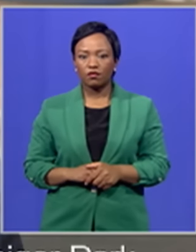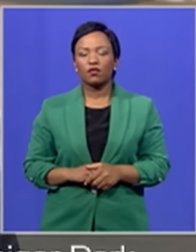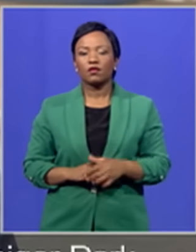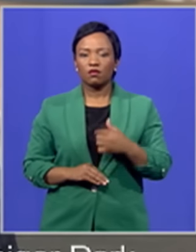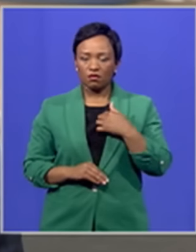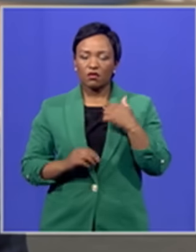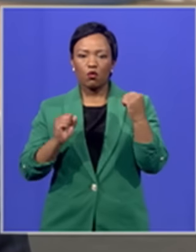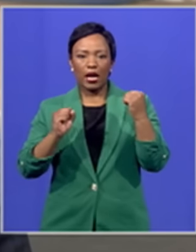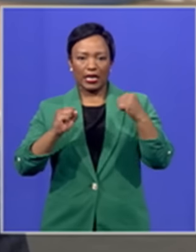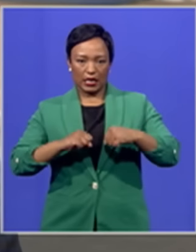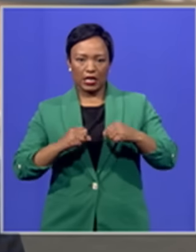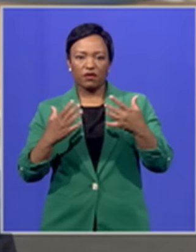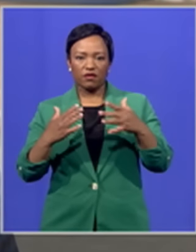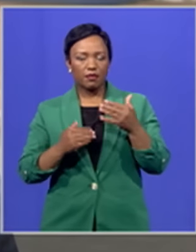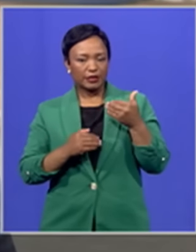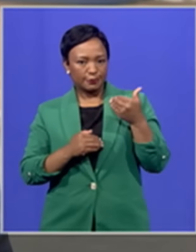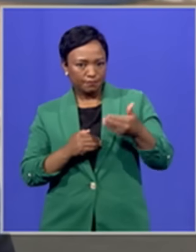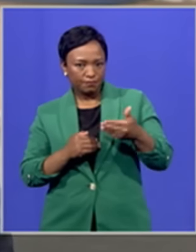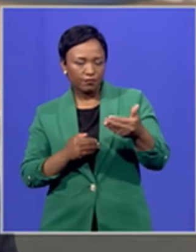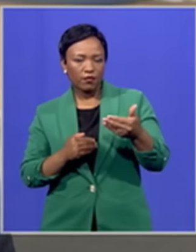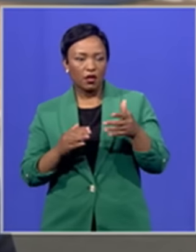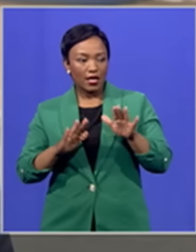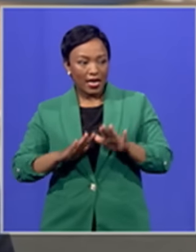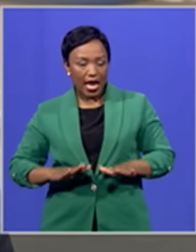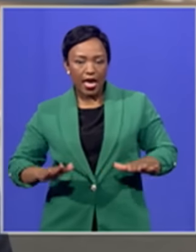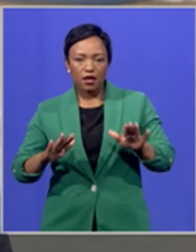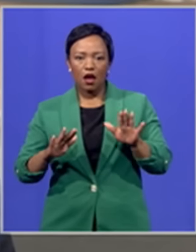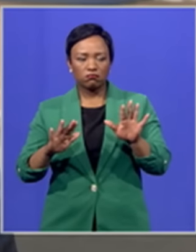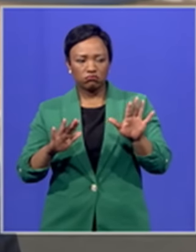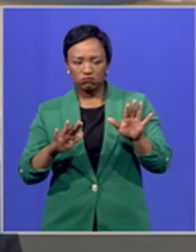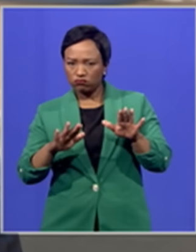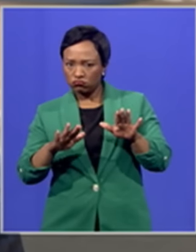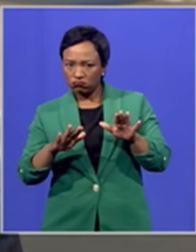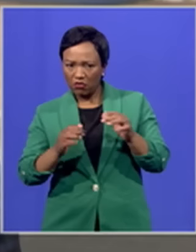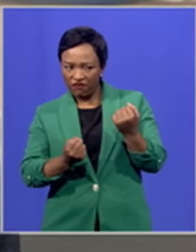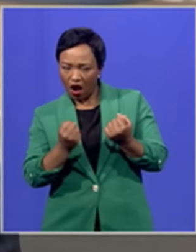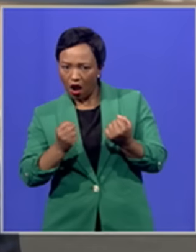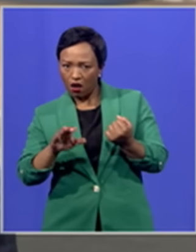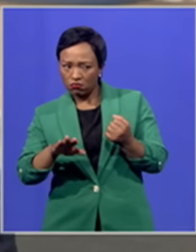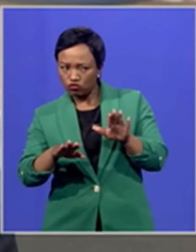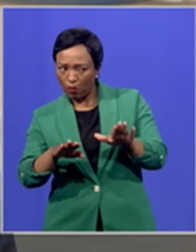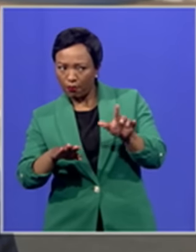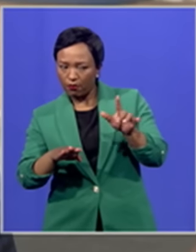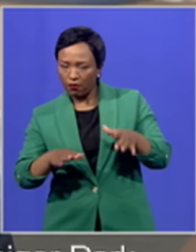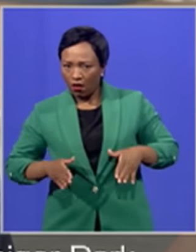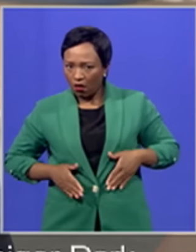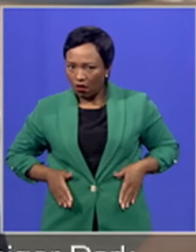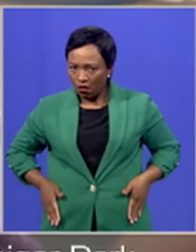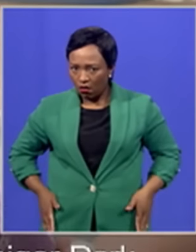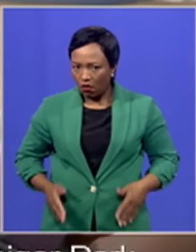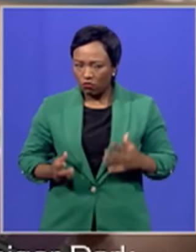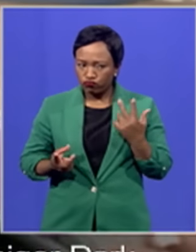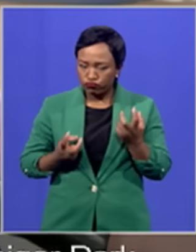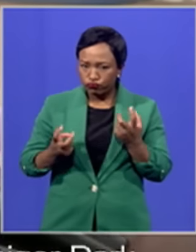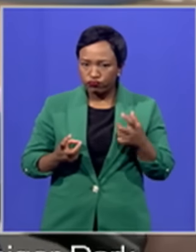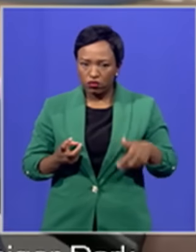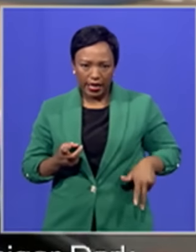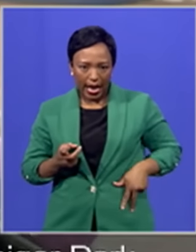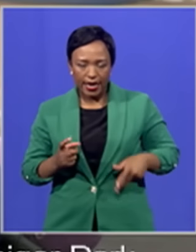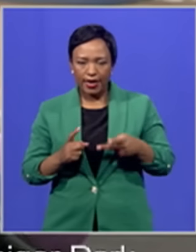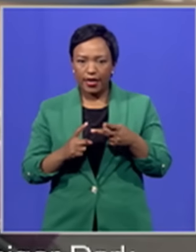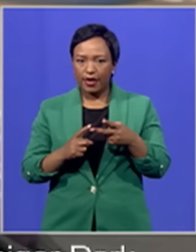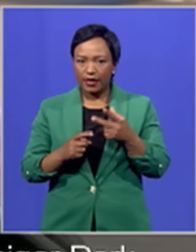constant stop and search in the area to try and reduce the impact of guns and drugs in the area. So it requires